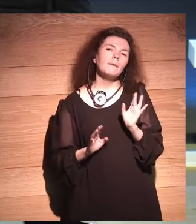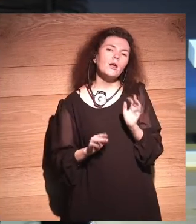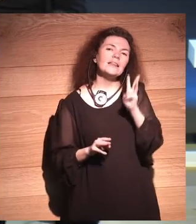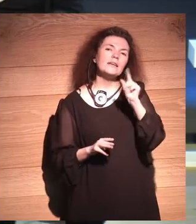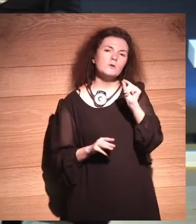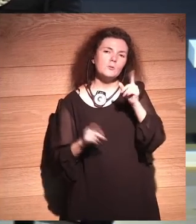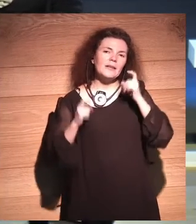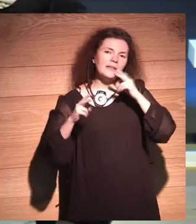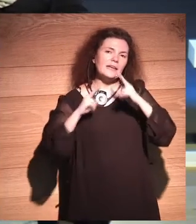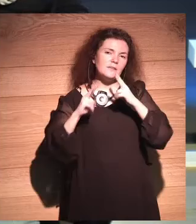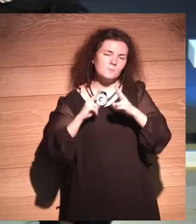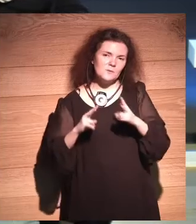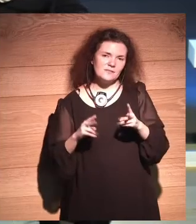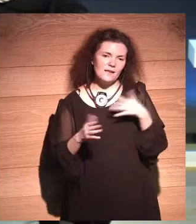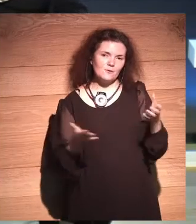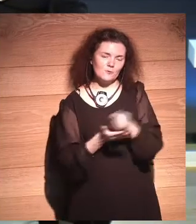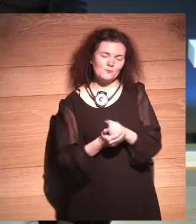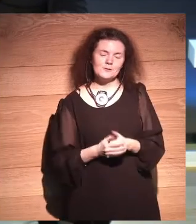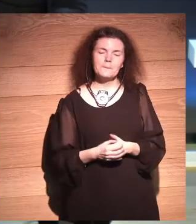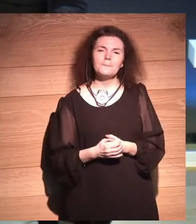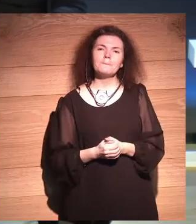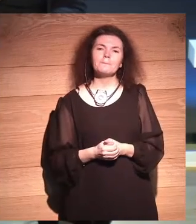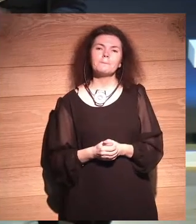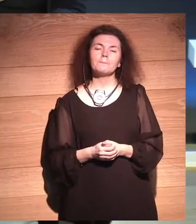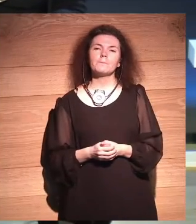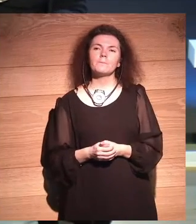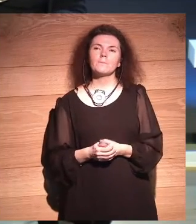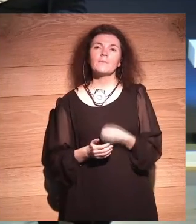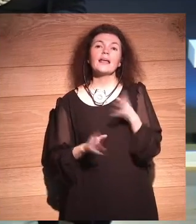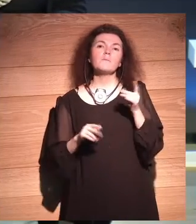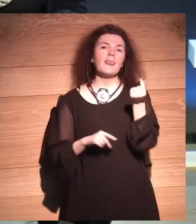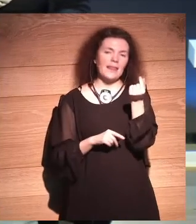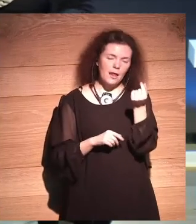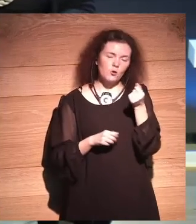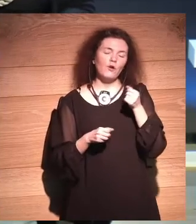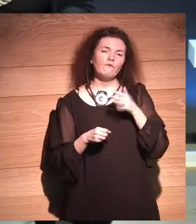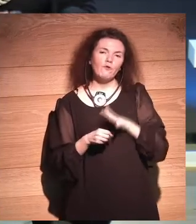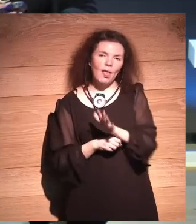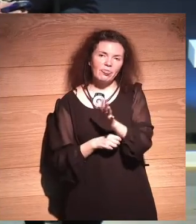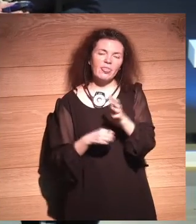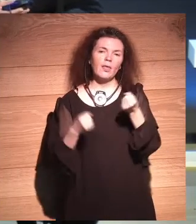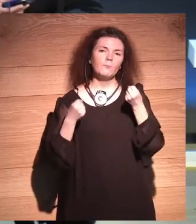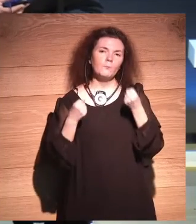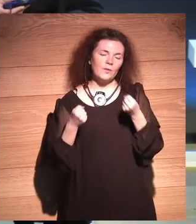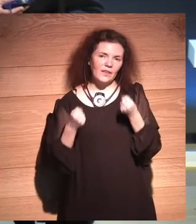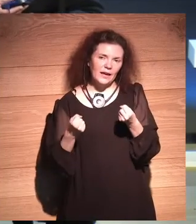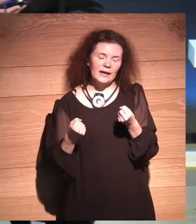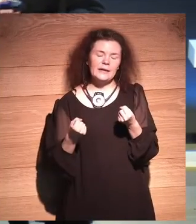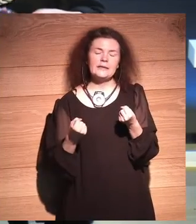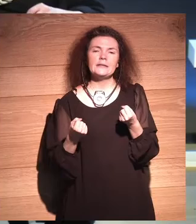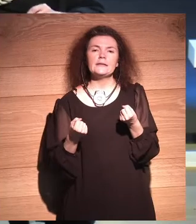to them. Leadership, money, influence. My goodness. Values. Well, obviously, I